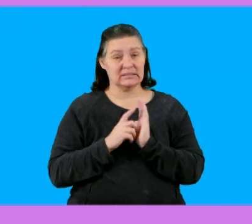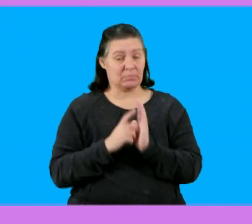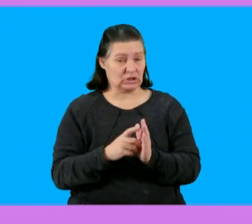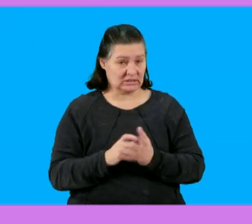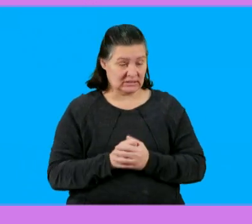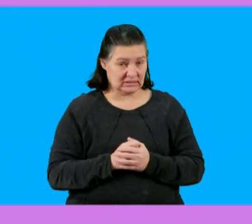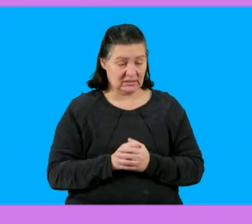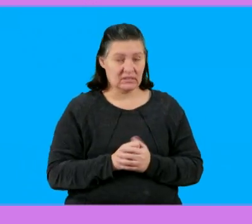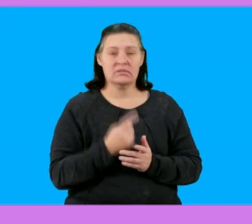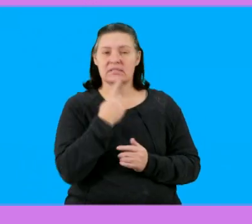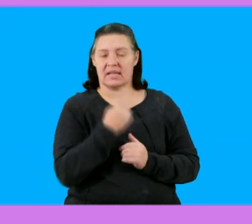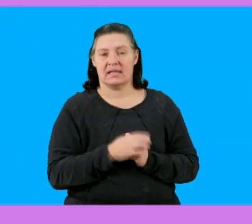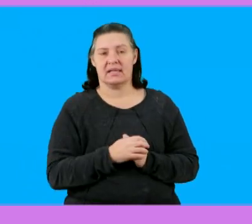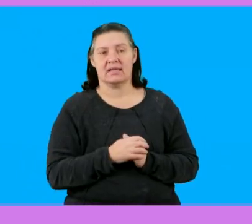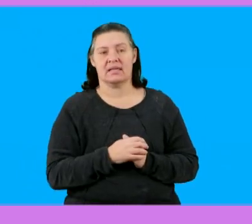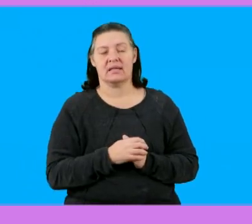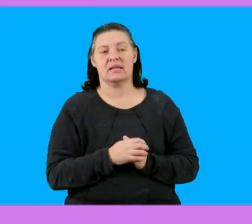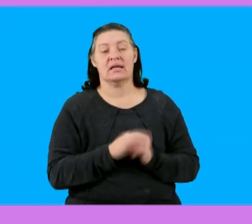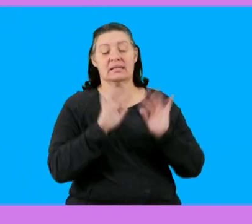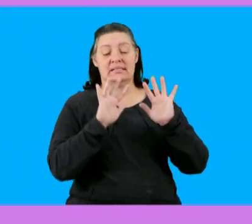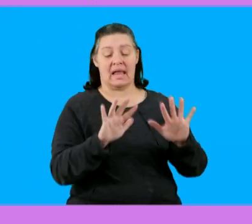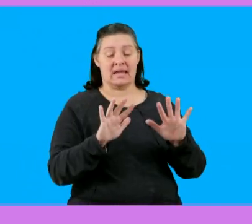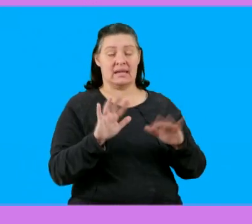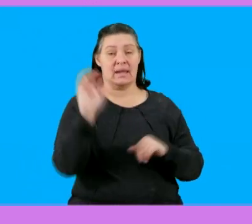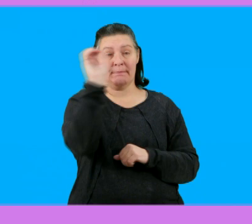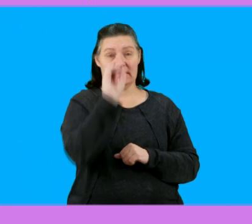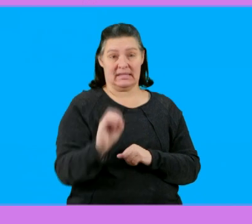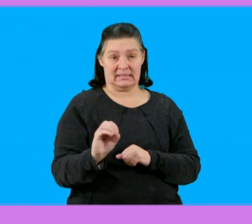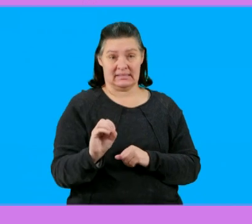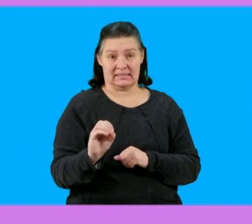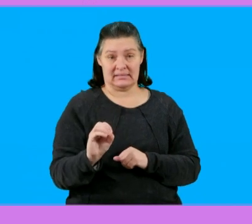required. Okay, so therefore I'll say 10%